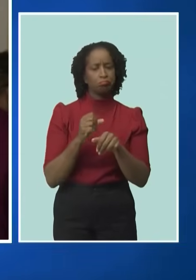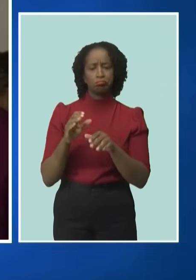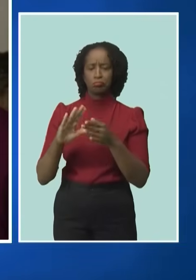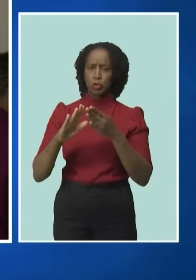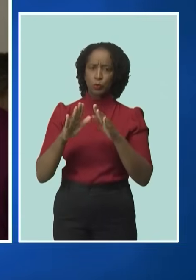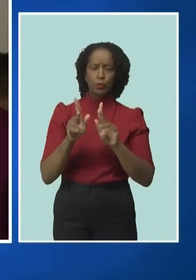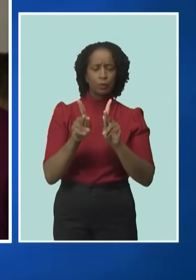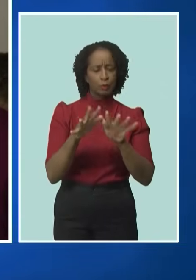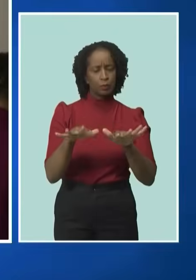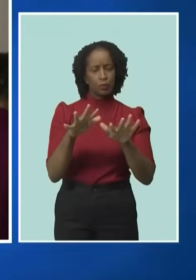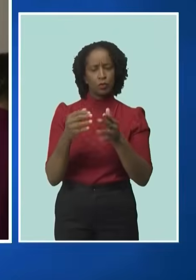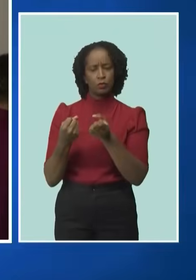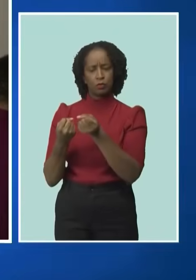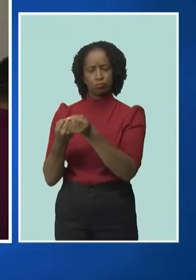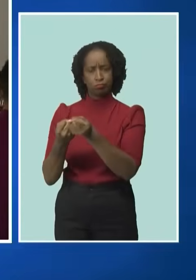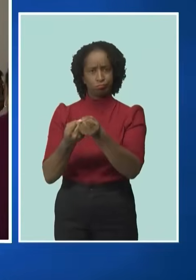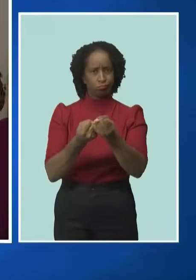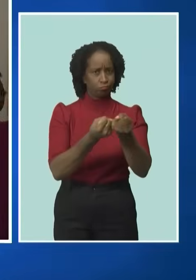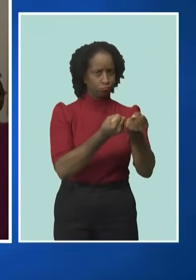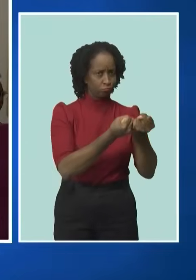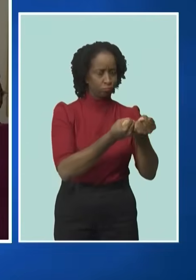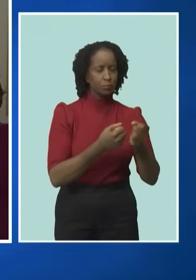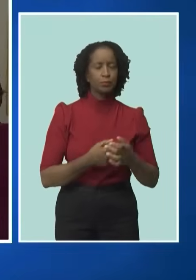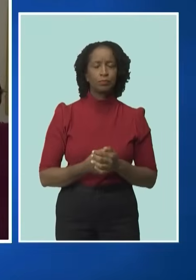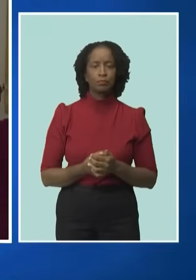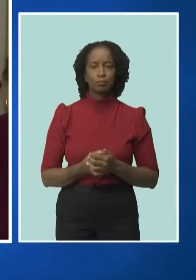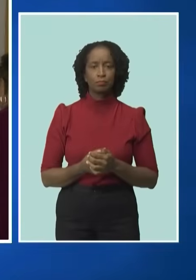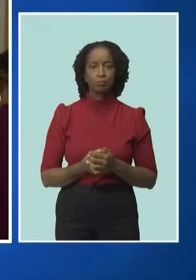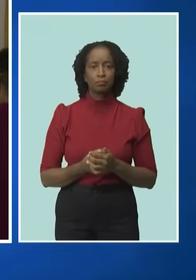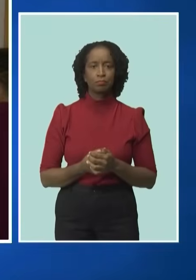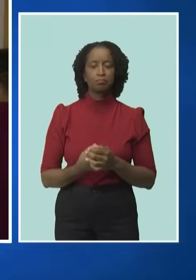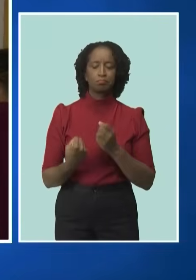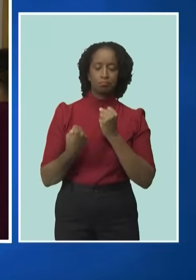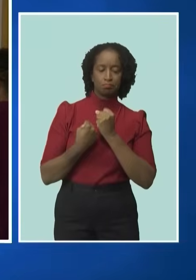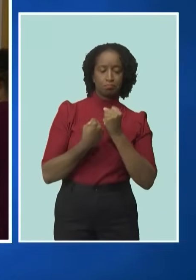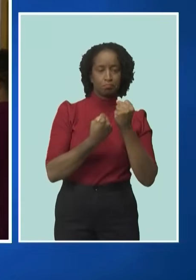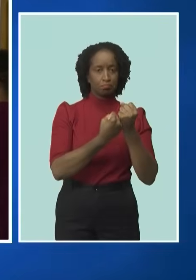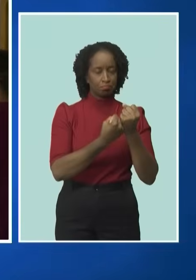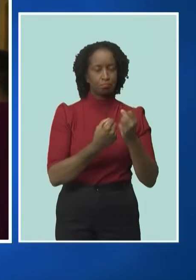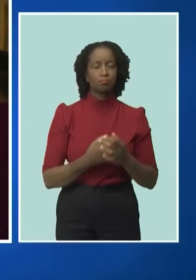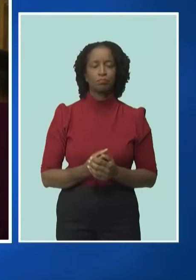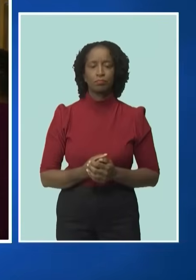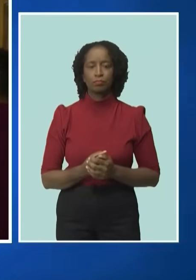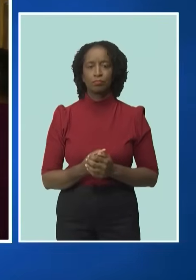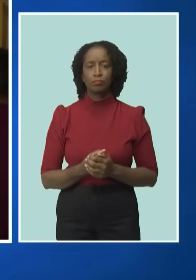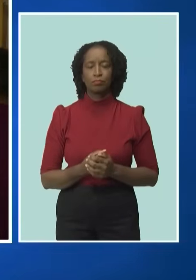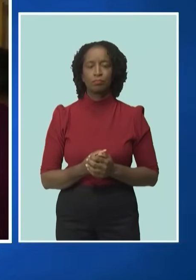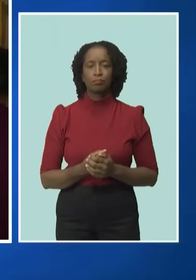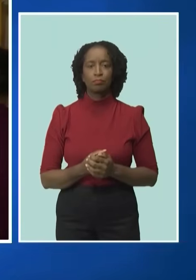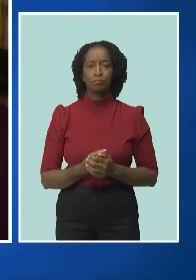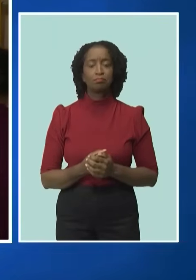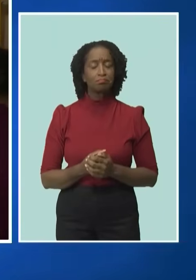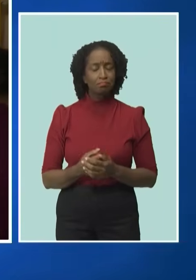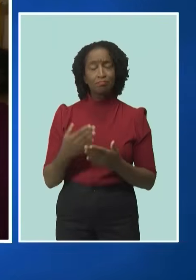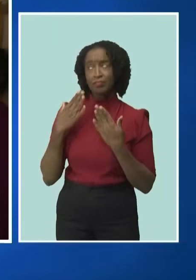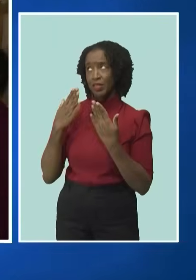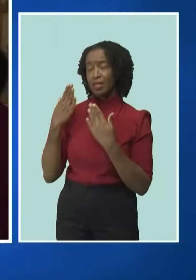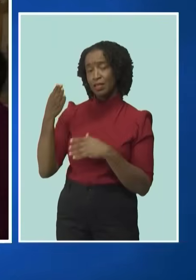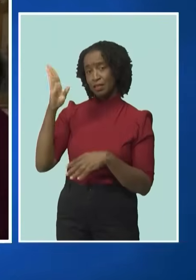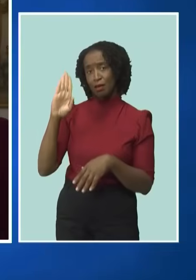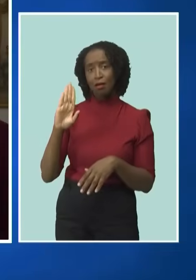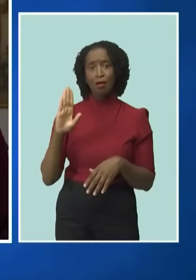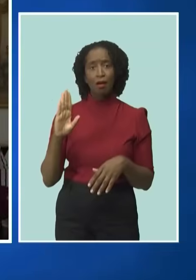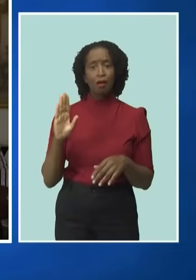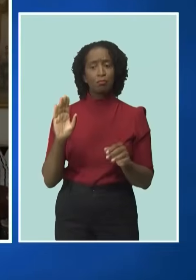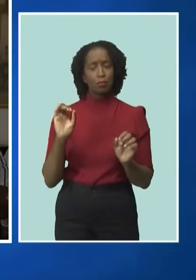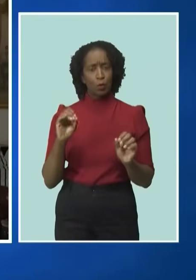of the work that was done by person at Elton Gospel. So I'm just a representative, I would say, of that work. And I thank God for the opportunity